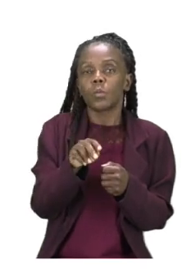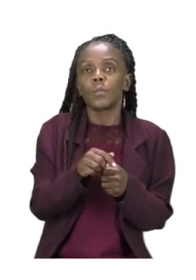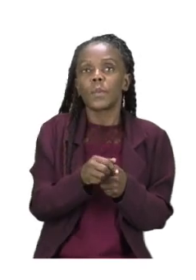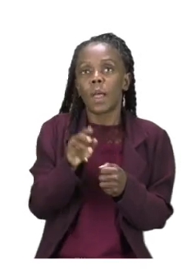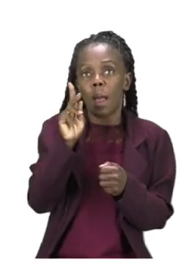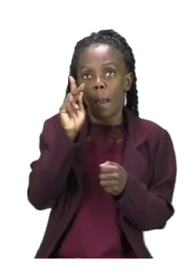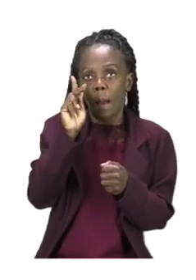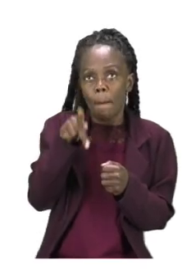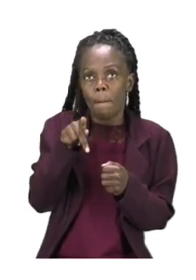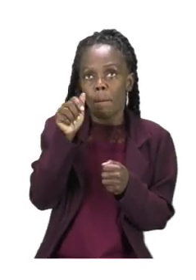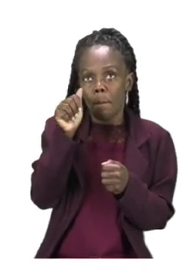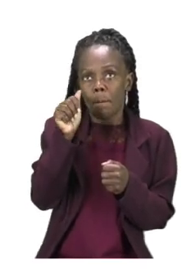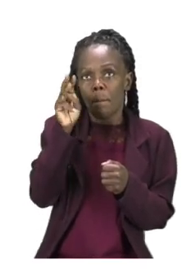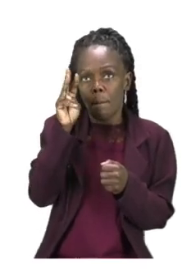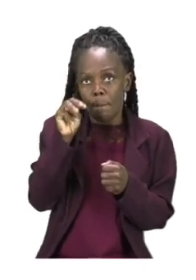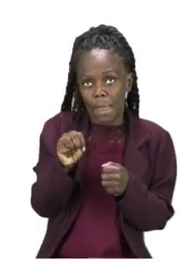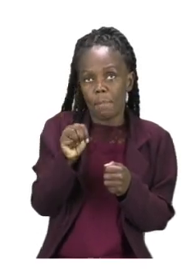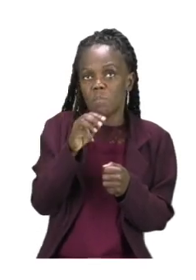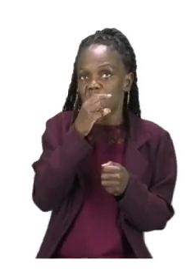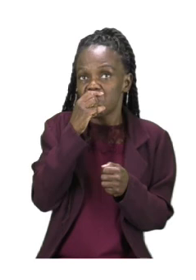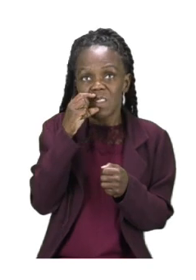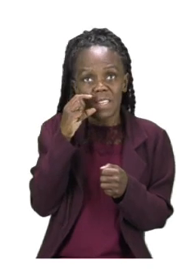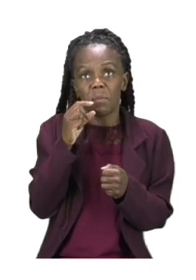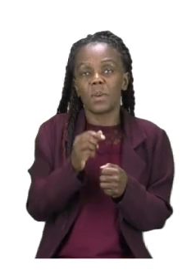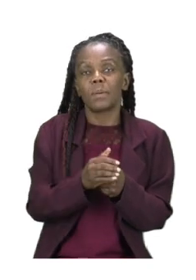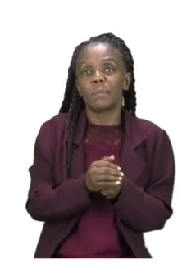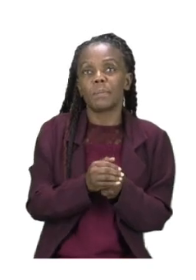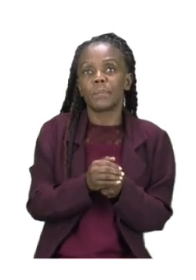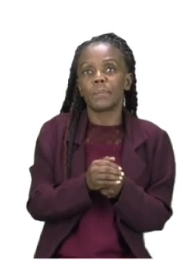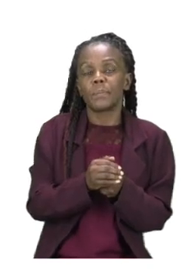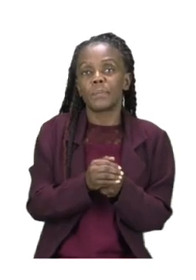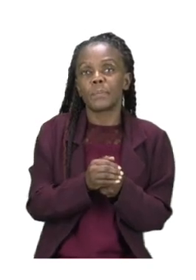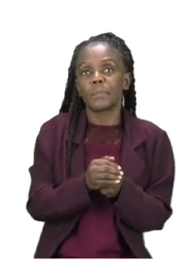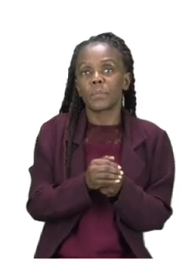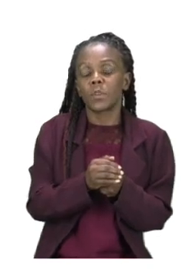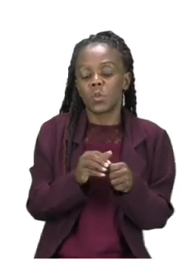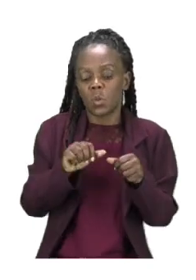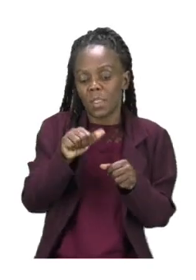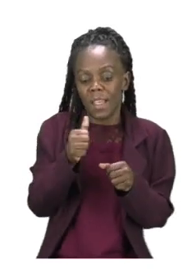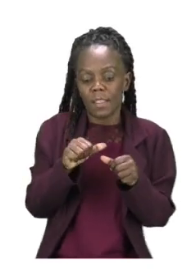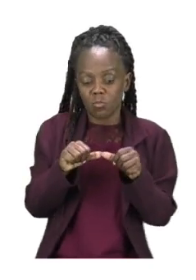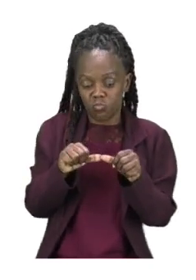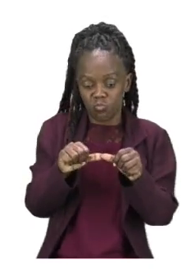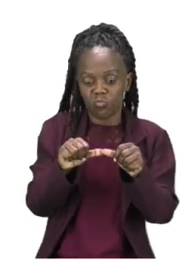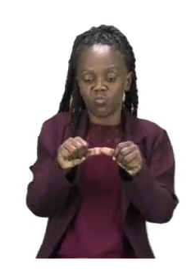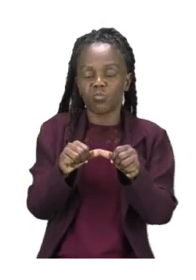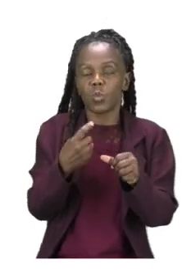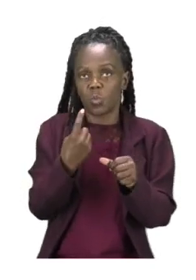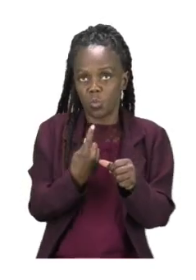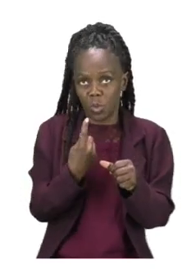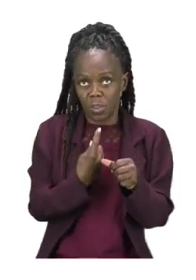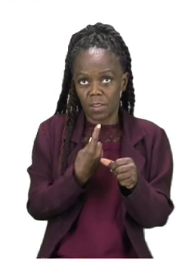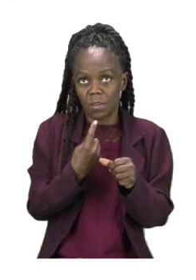of this exercise, boys and girls, I'd like you to do it by yourselves. Take a good look at